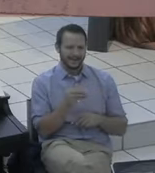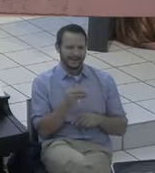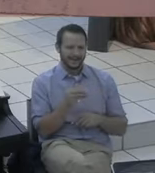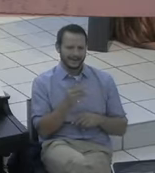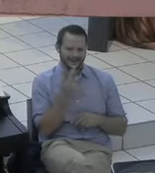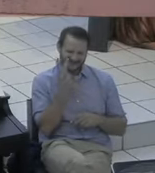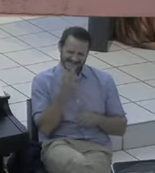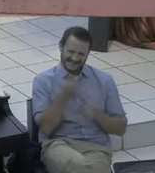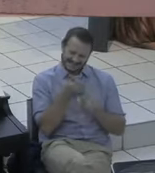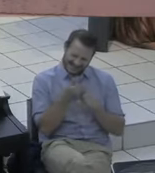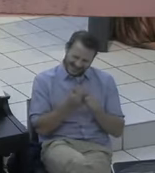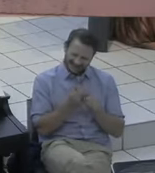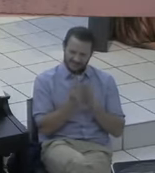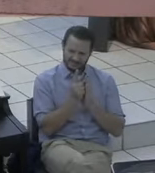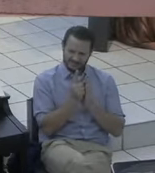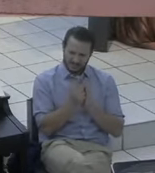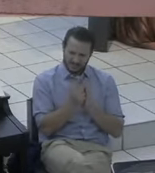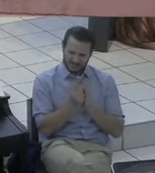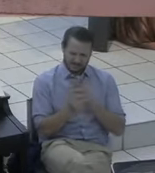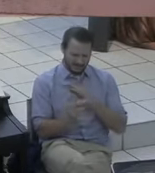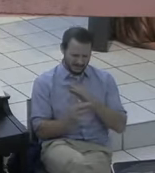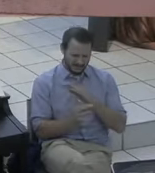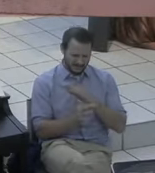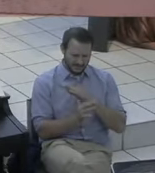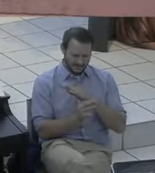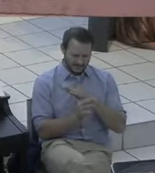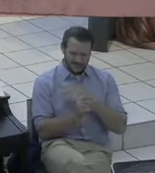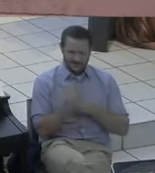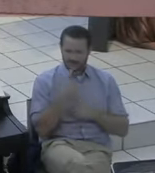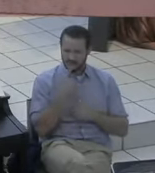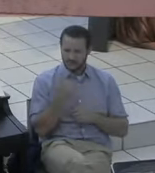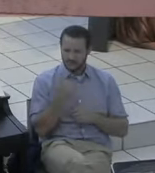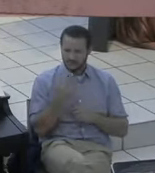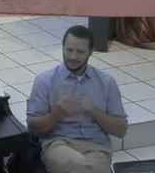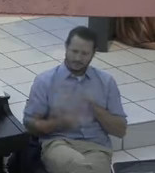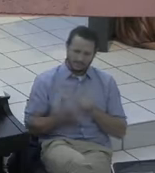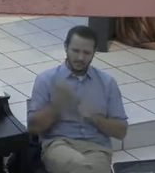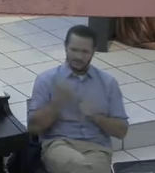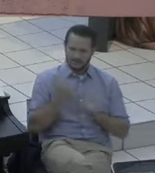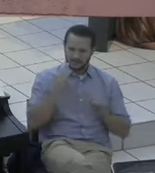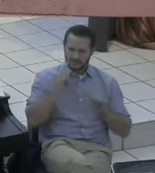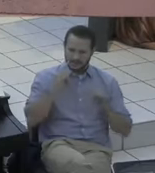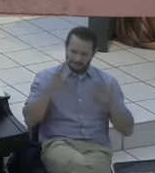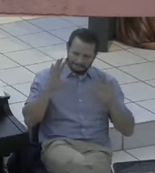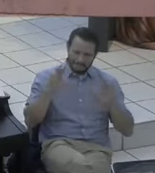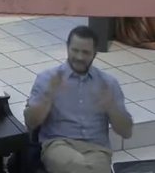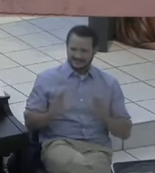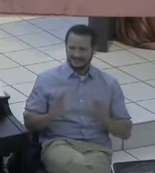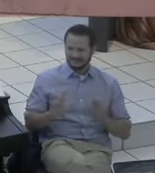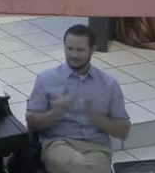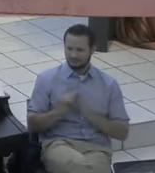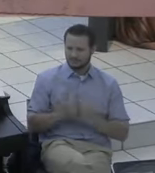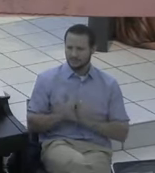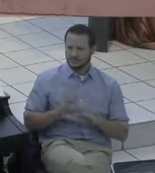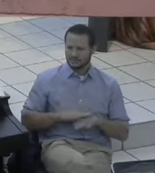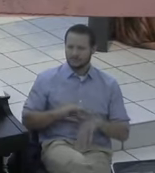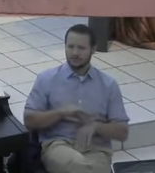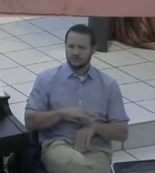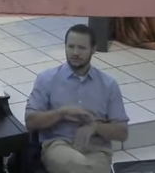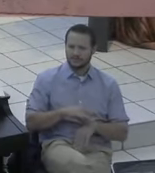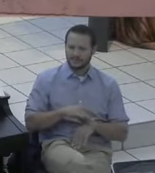degree. It is the most amazing moment of birth. And more than